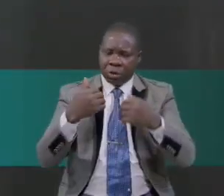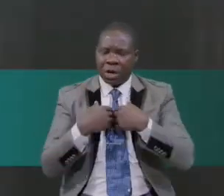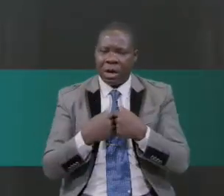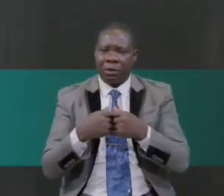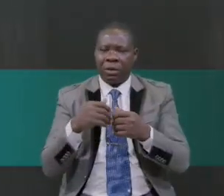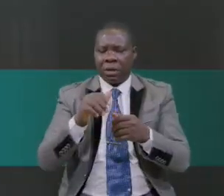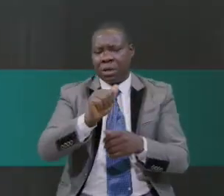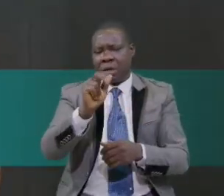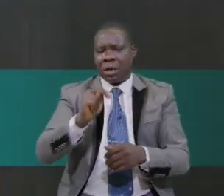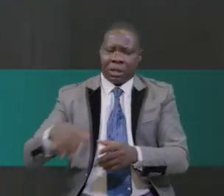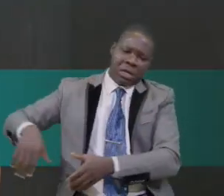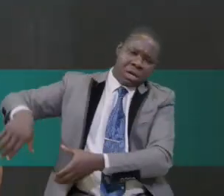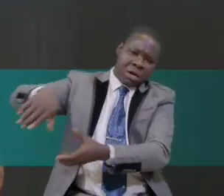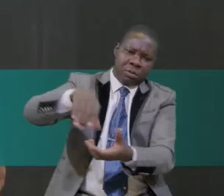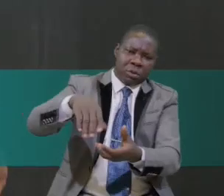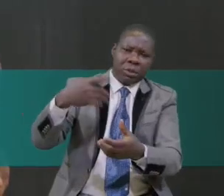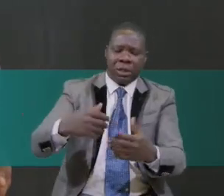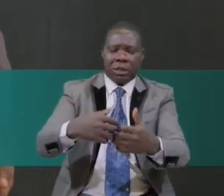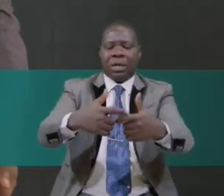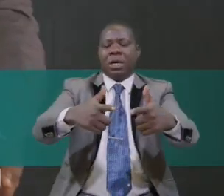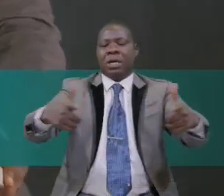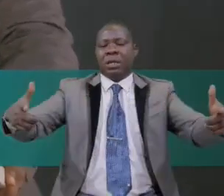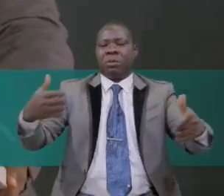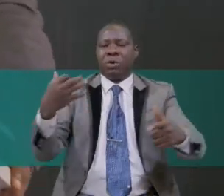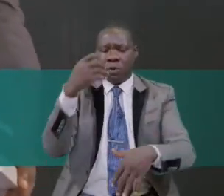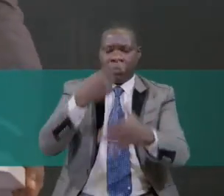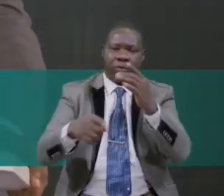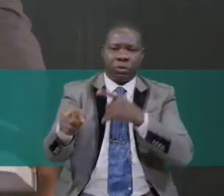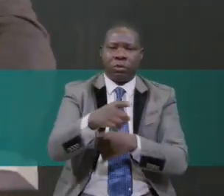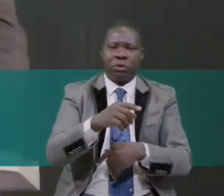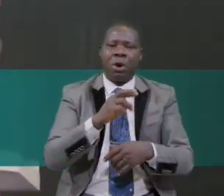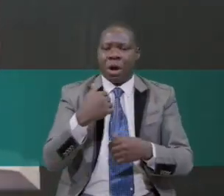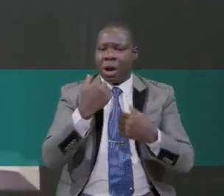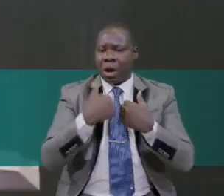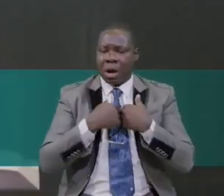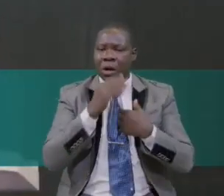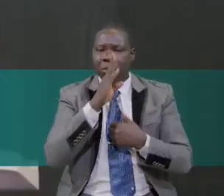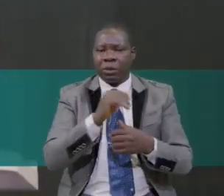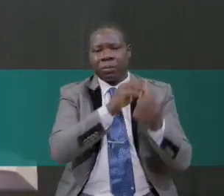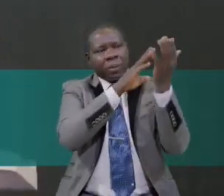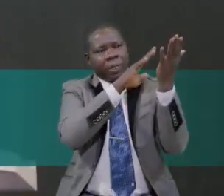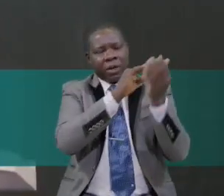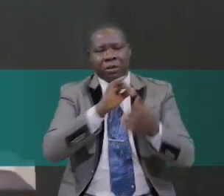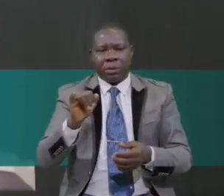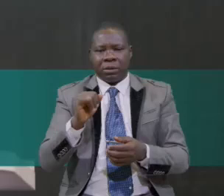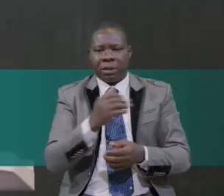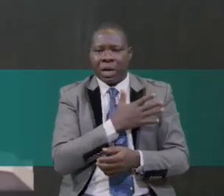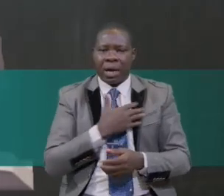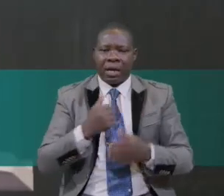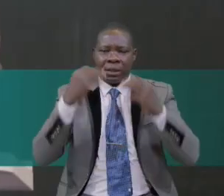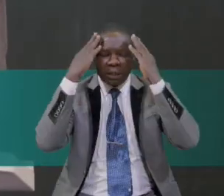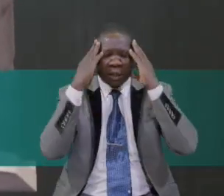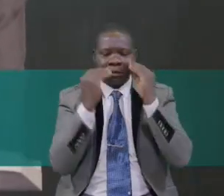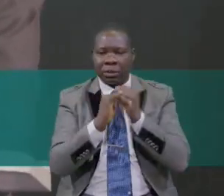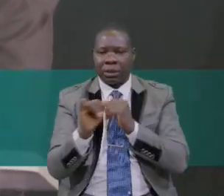extension of what you have been expecting and experiencing